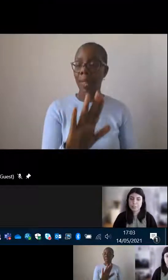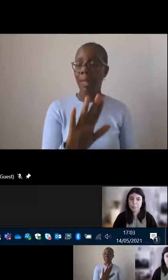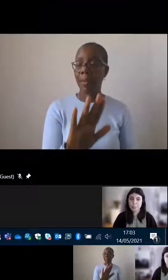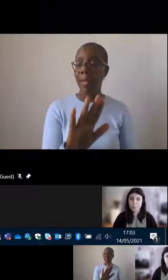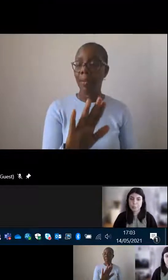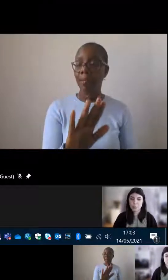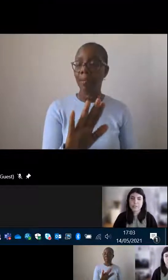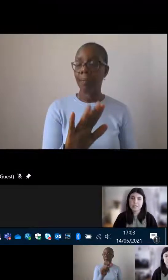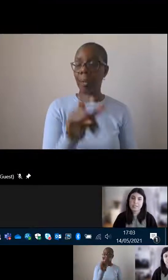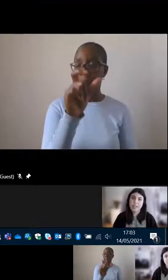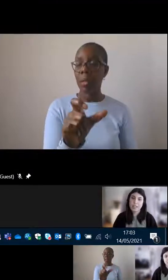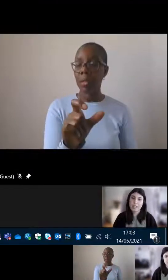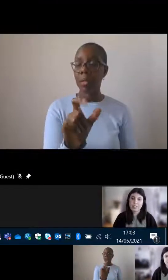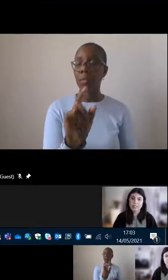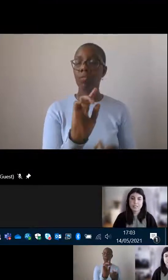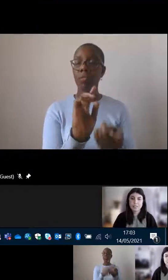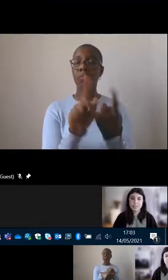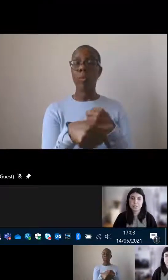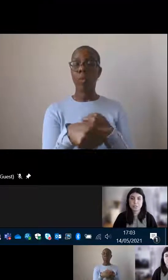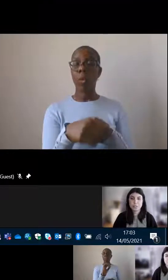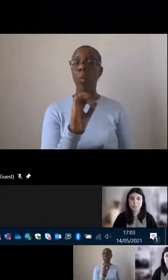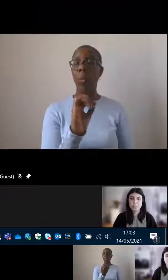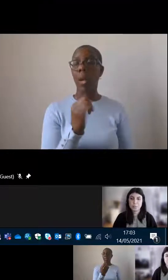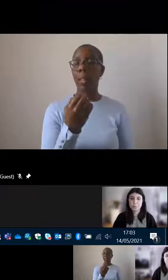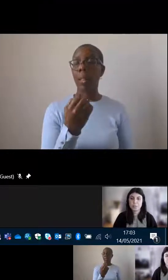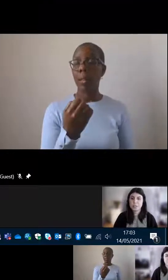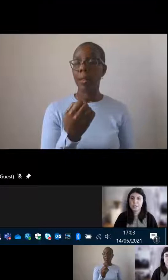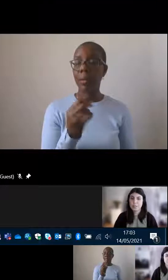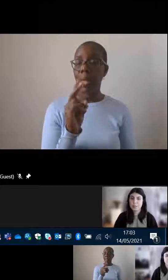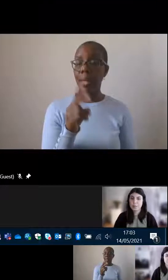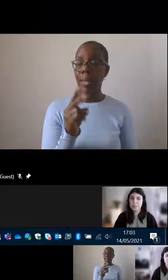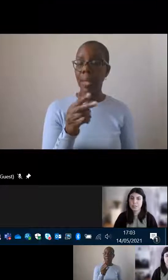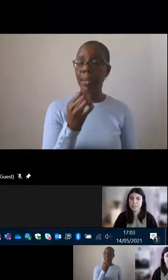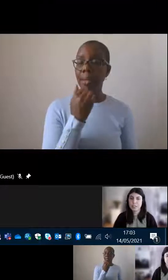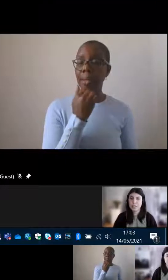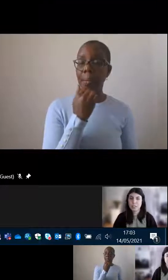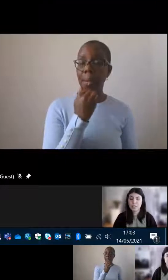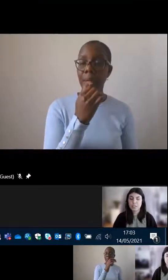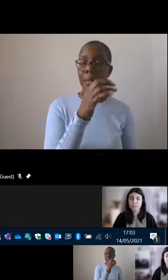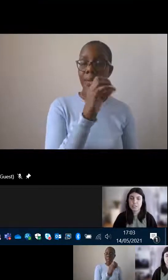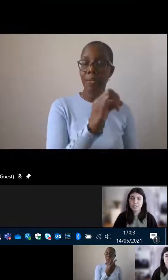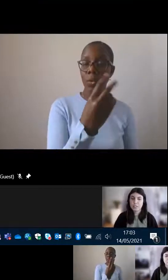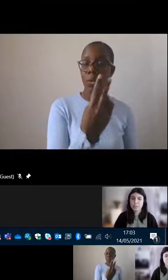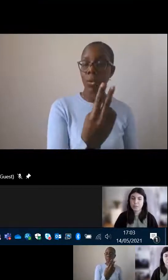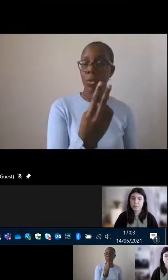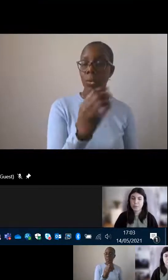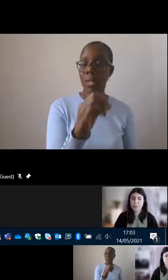So that phone number just once again is 0207